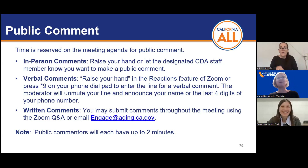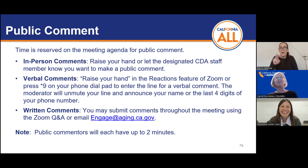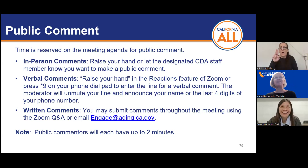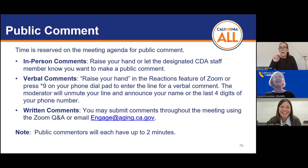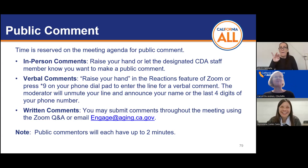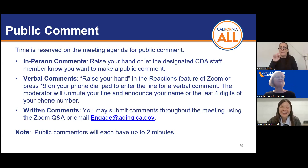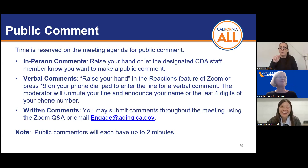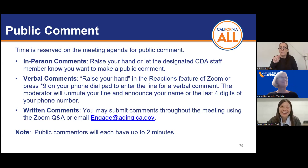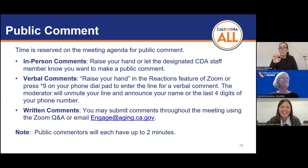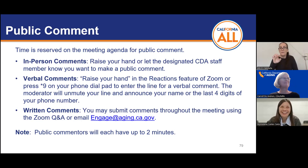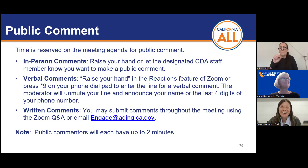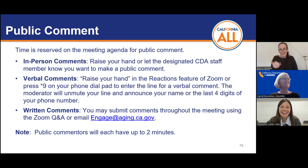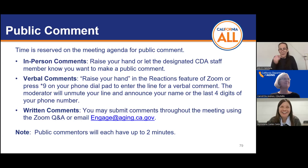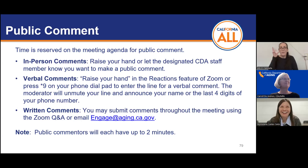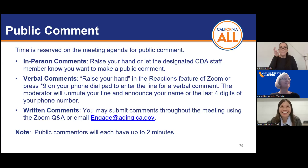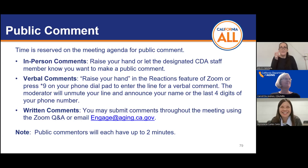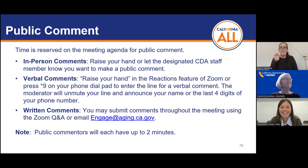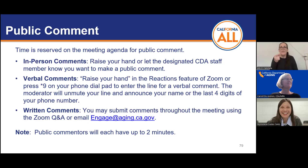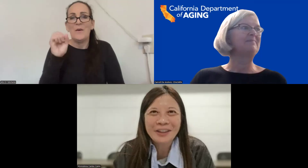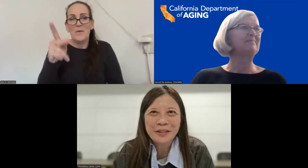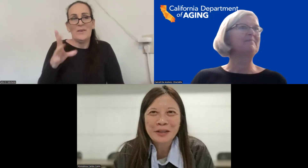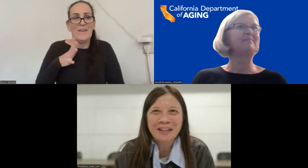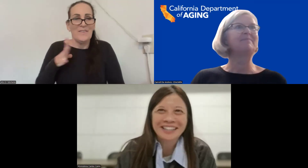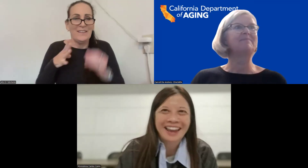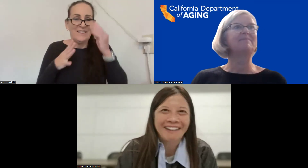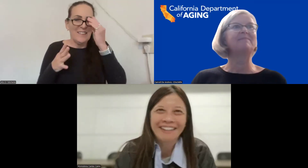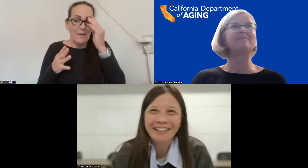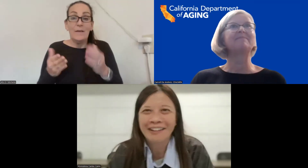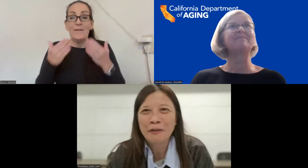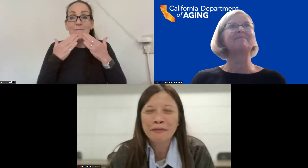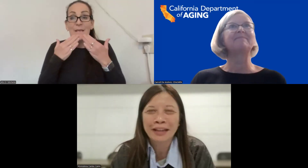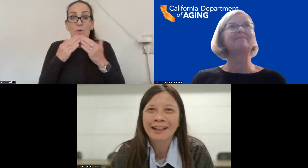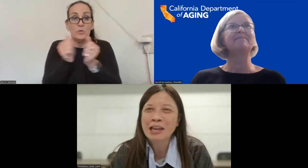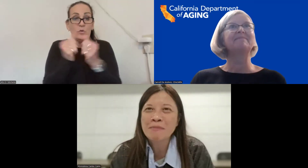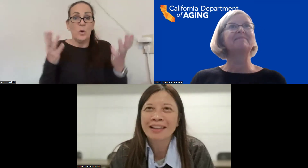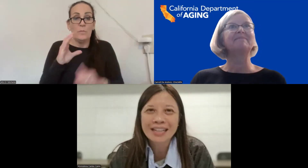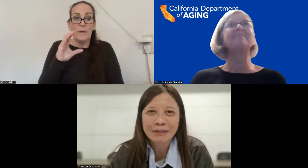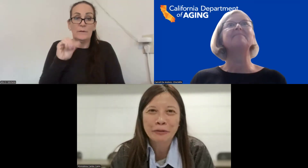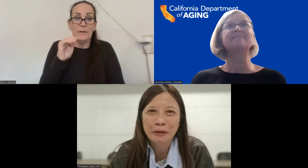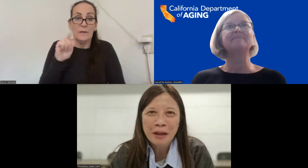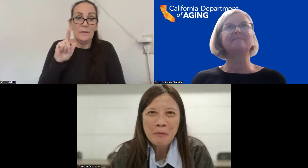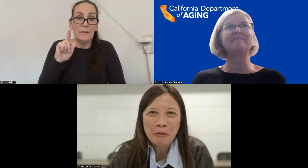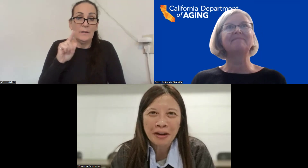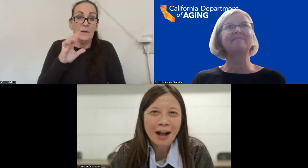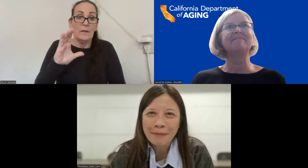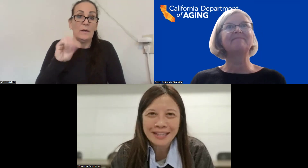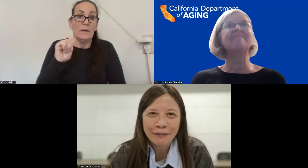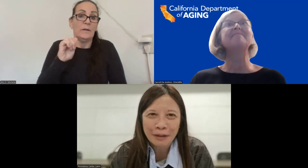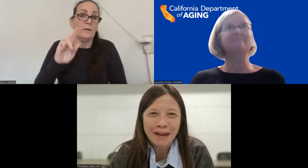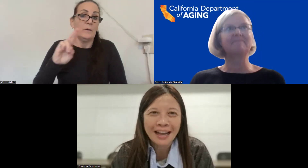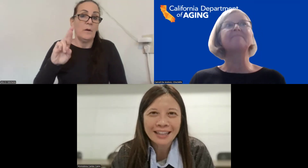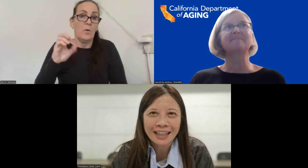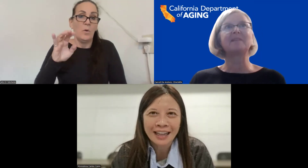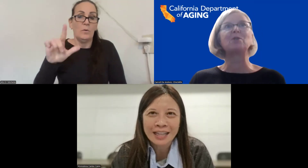Yeah, yep, we can hear you now. All right, excellent. Thank you so much, Carol. Hopefully they'll email us for more comments